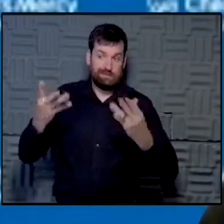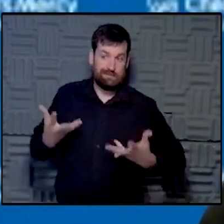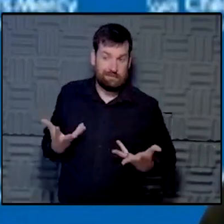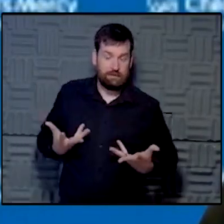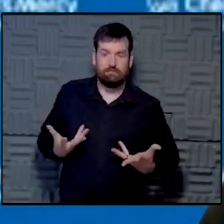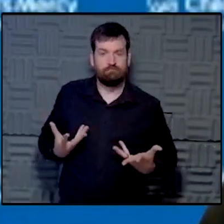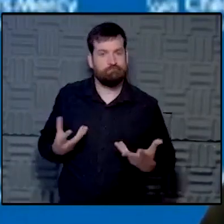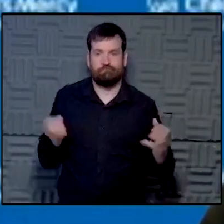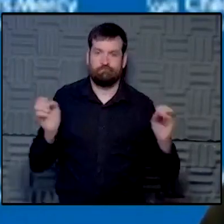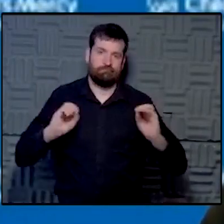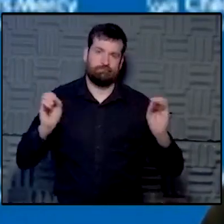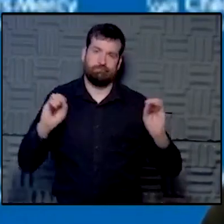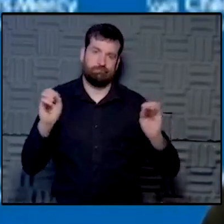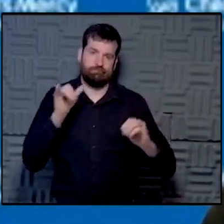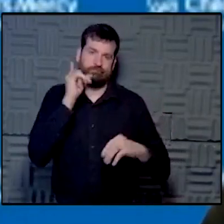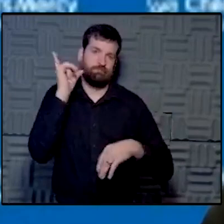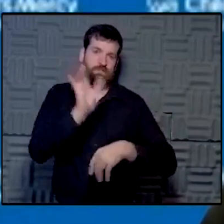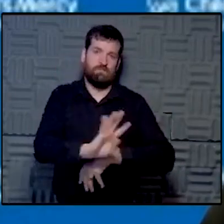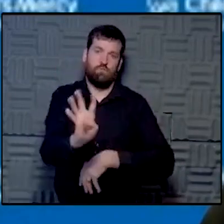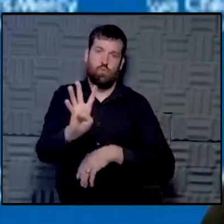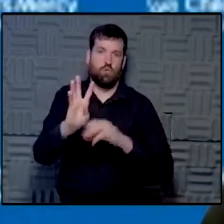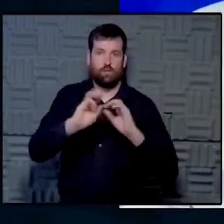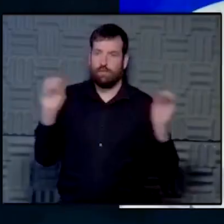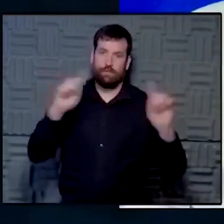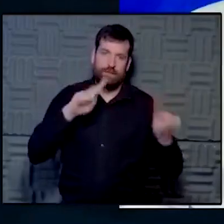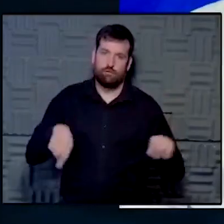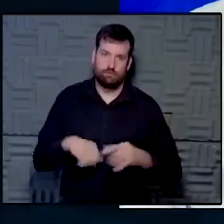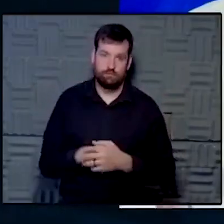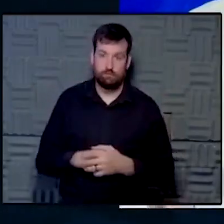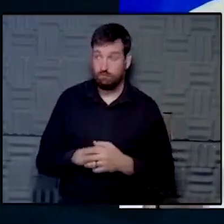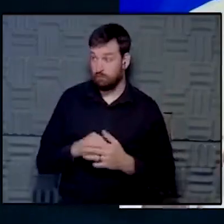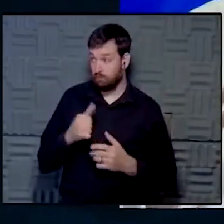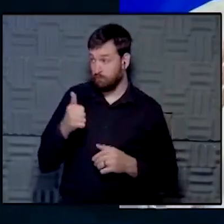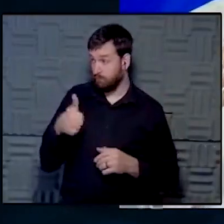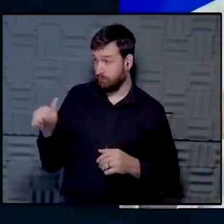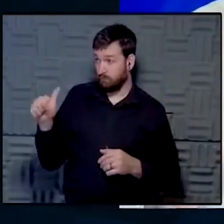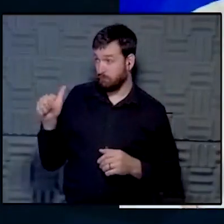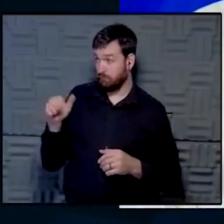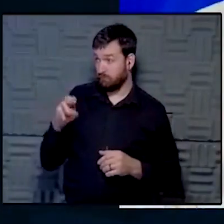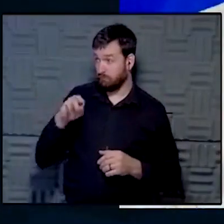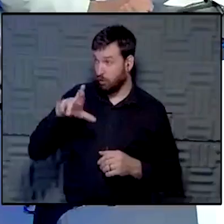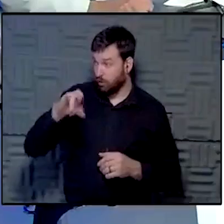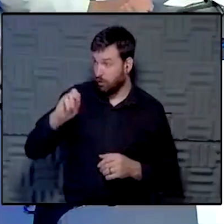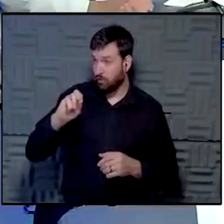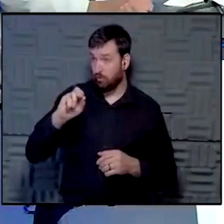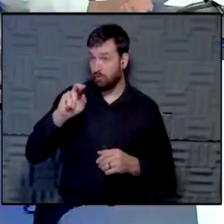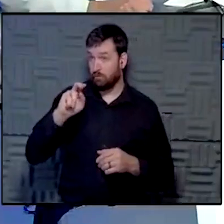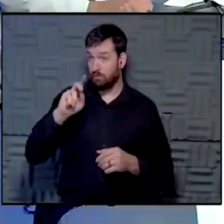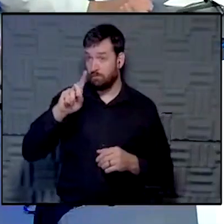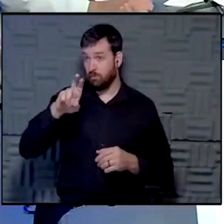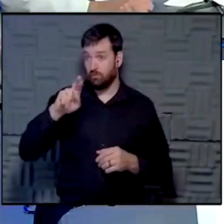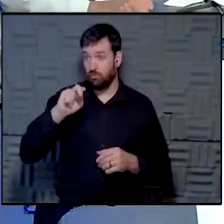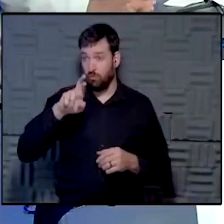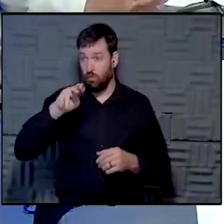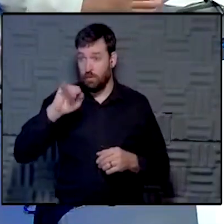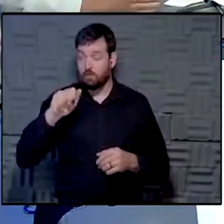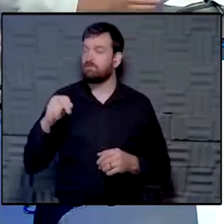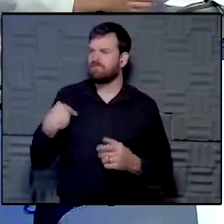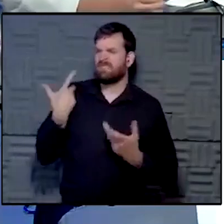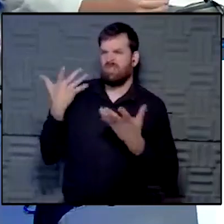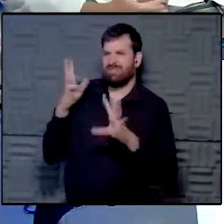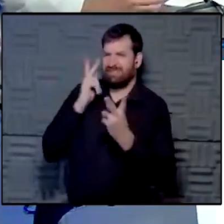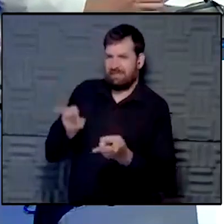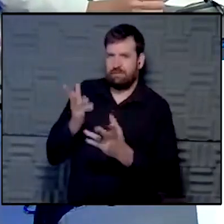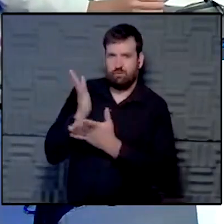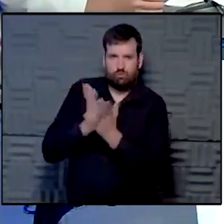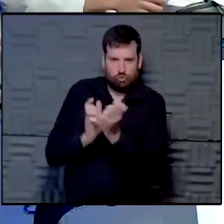as recently as yesterday at 4 p.m. Yeah. Any other thoughts, Dr. Norman, Dr. Mario, anybody? Yeah, I had heard they were certainly working. We've already